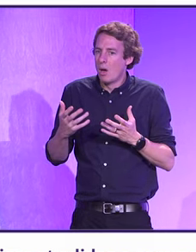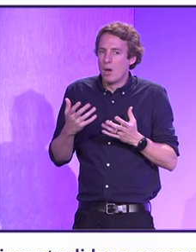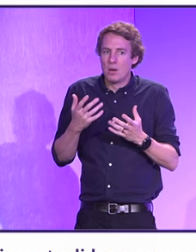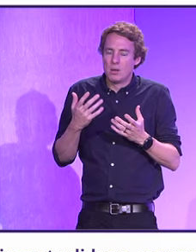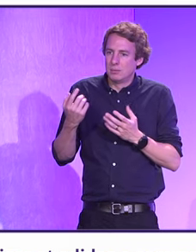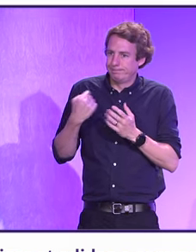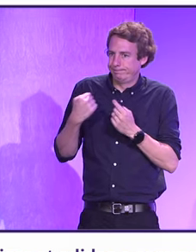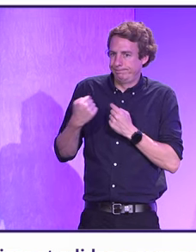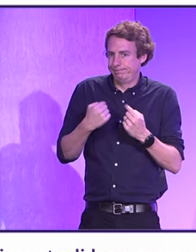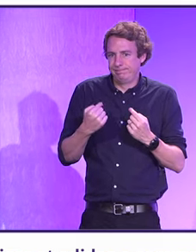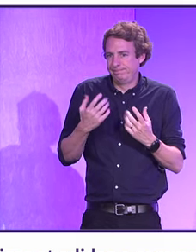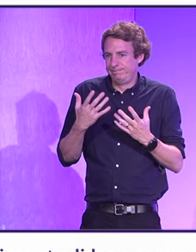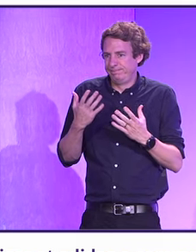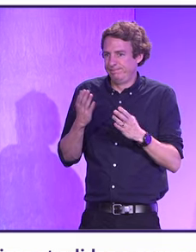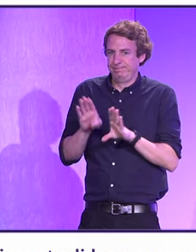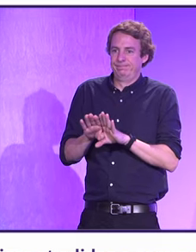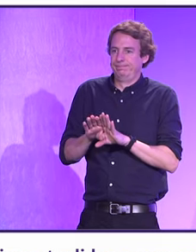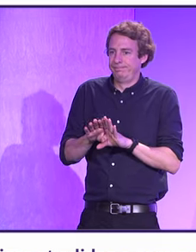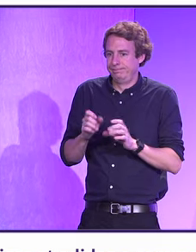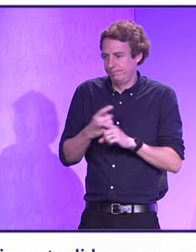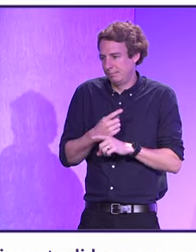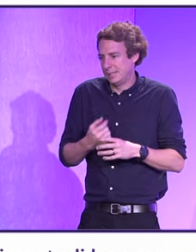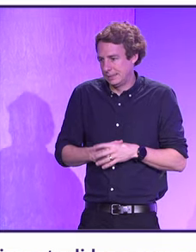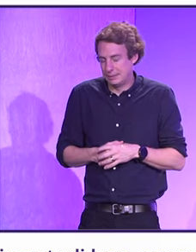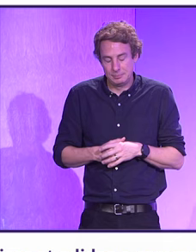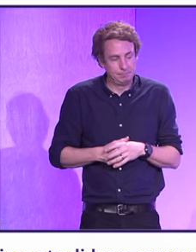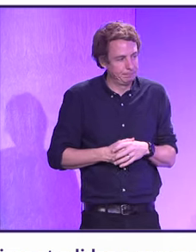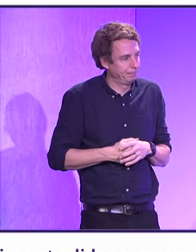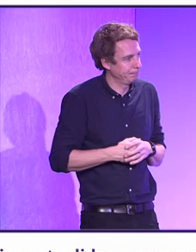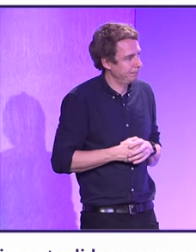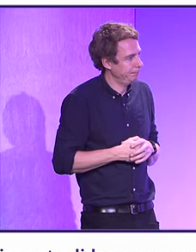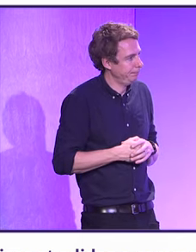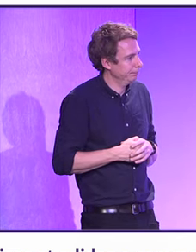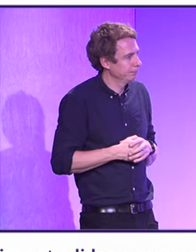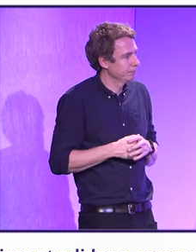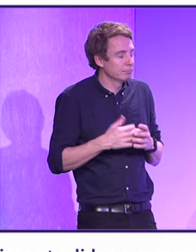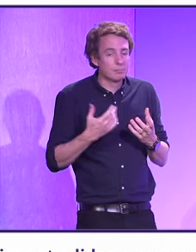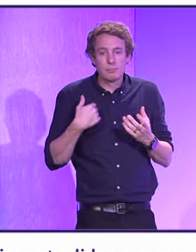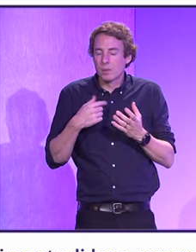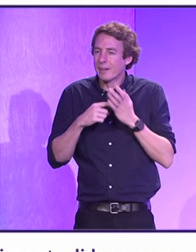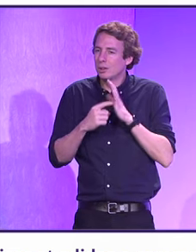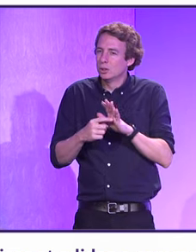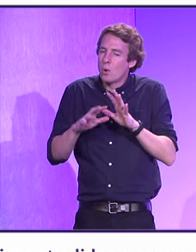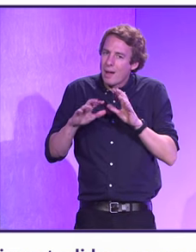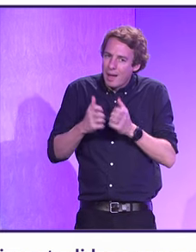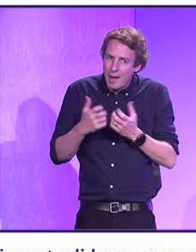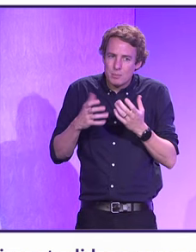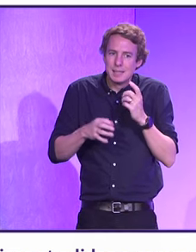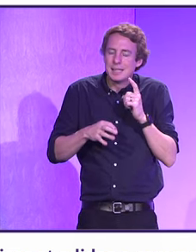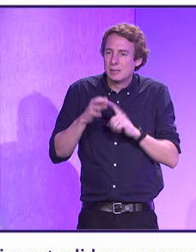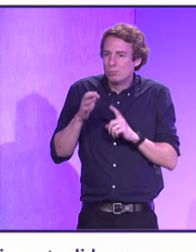of orders. A lot of improvements out of this, which I will also be telling what we had done to